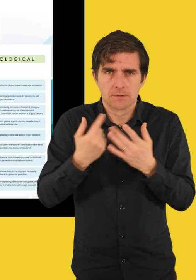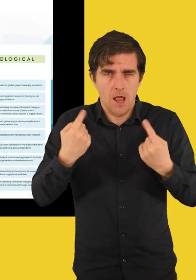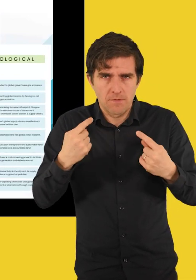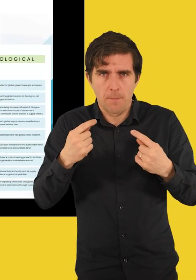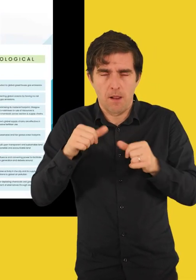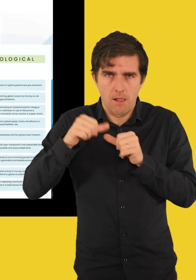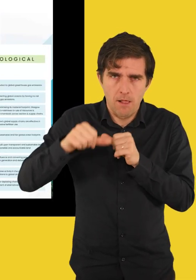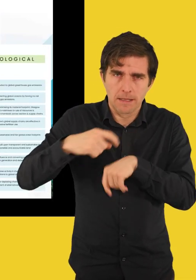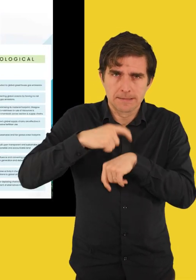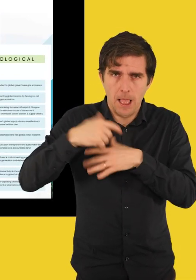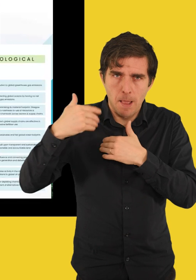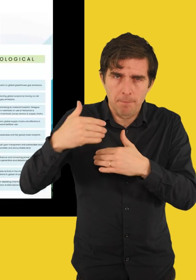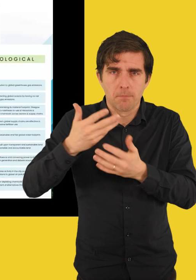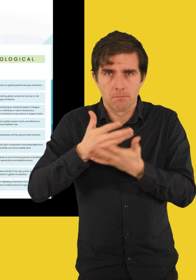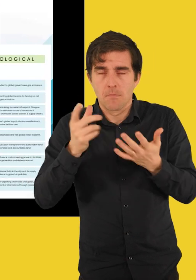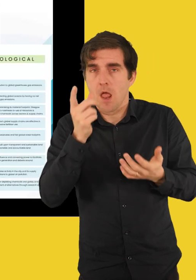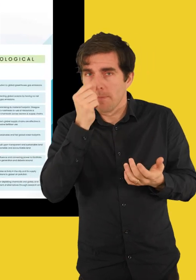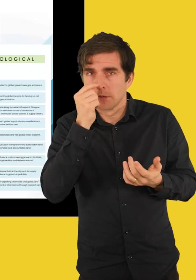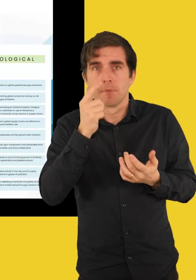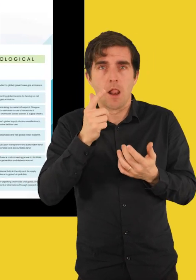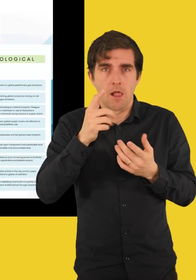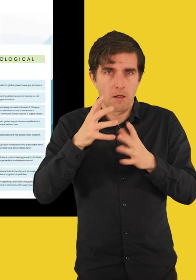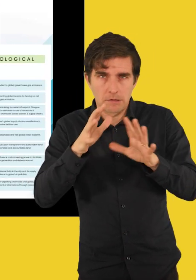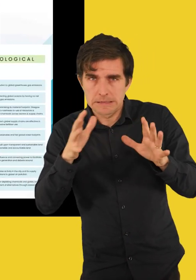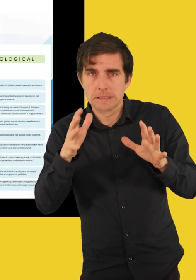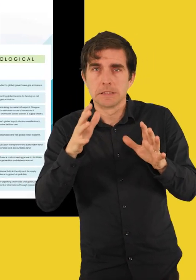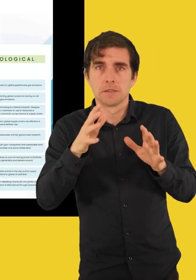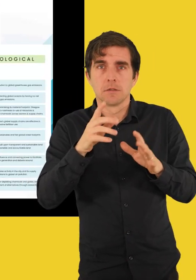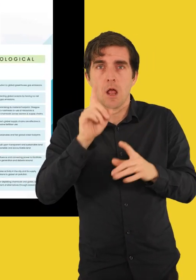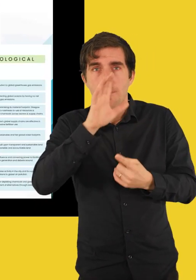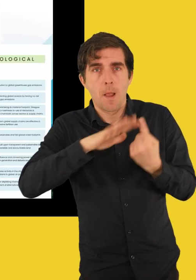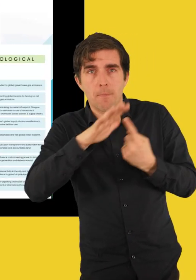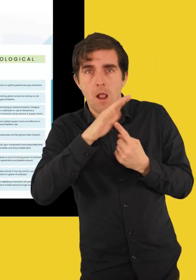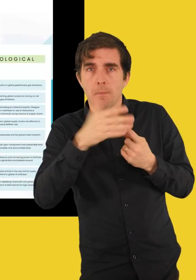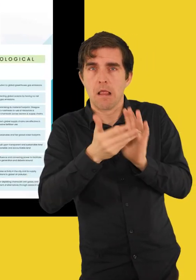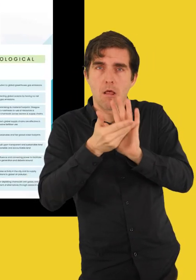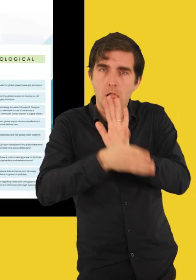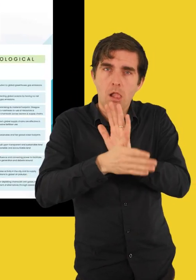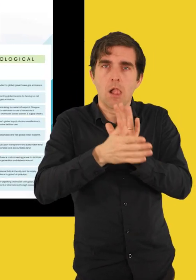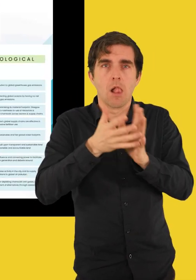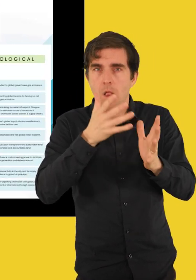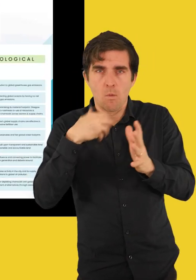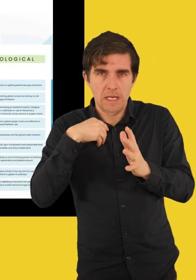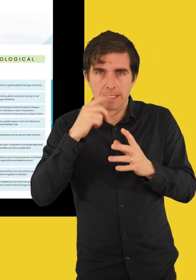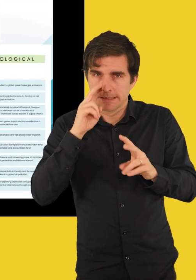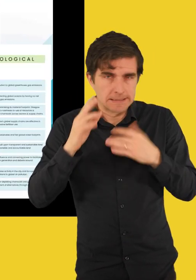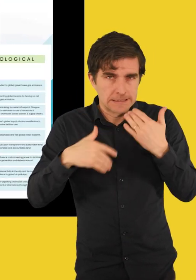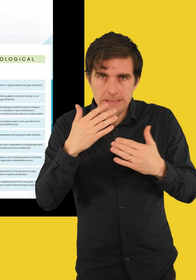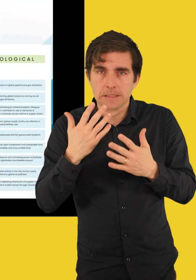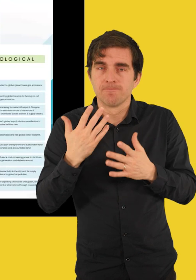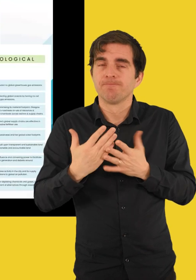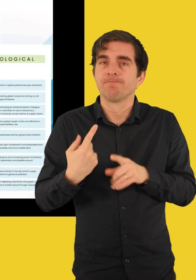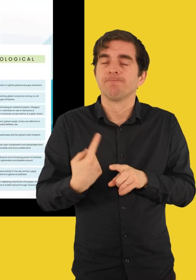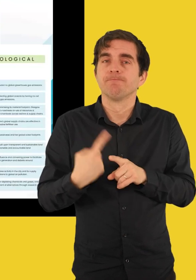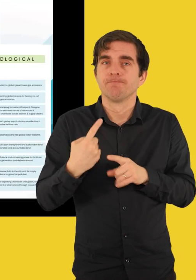available in a time series, but also where possible disaggregated by subgroups and geography. And what we found quite quickly actually was